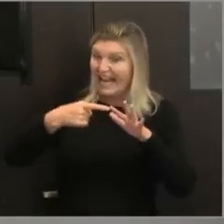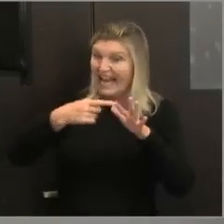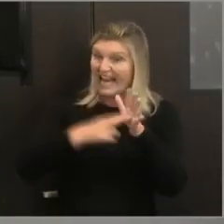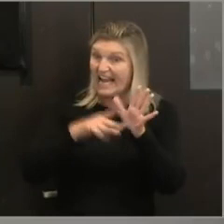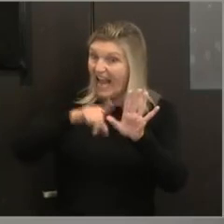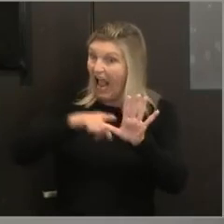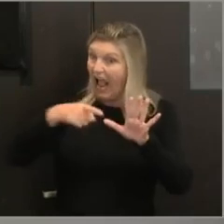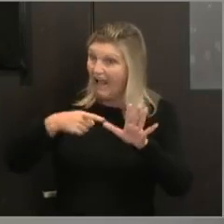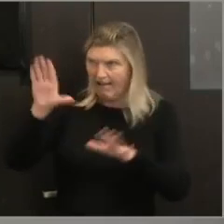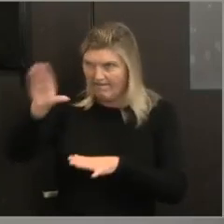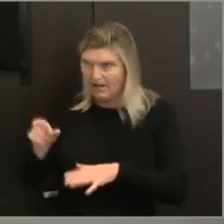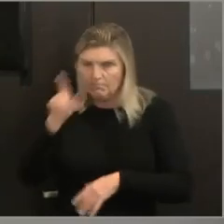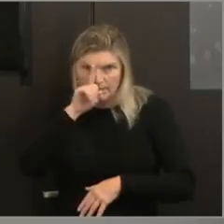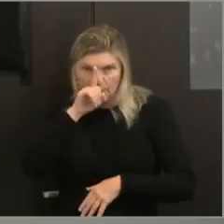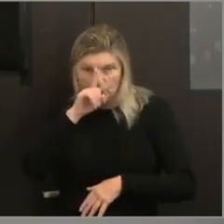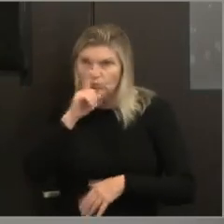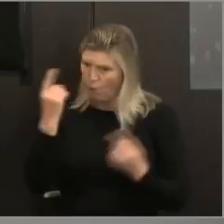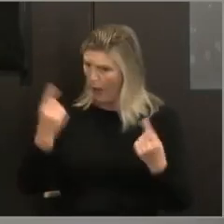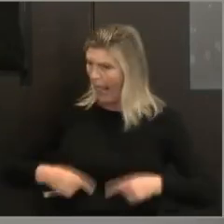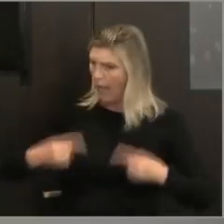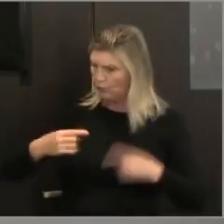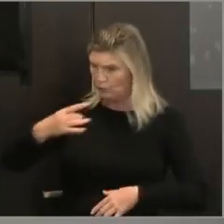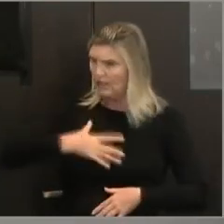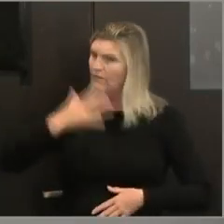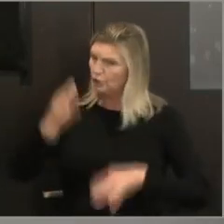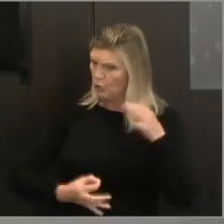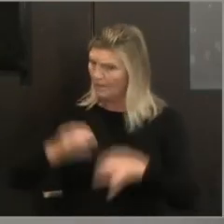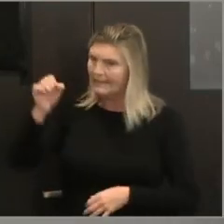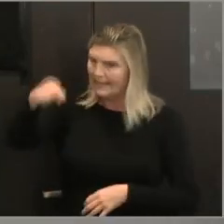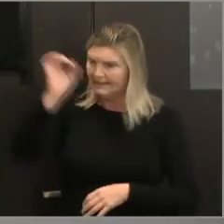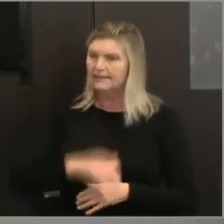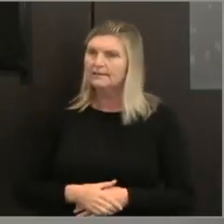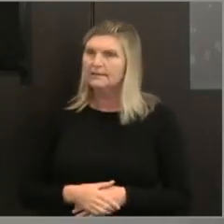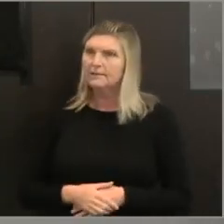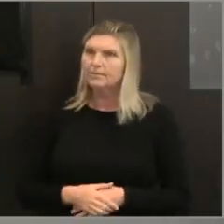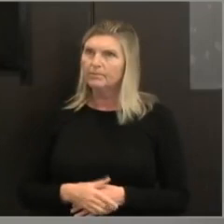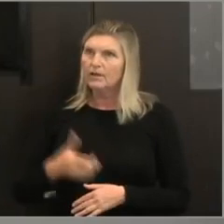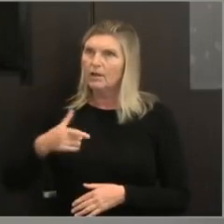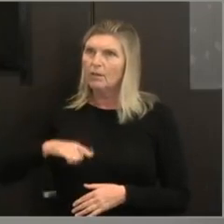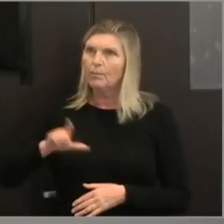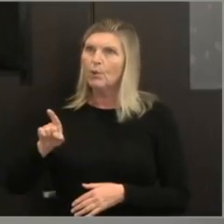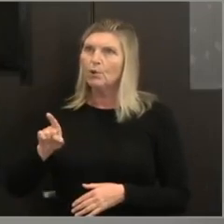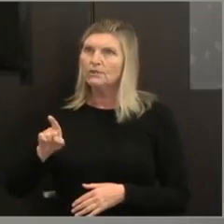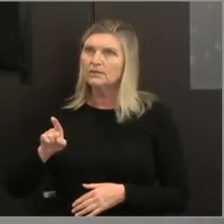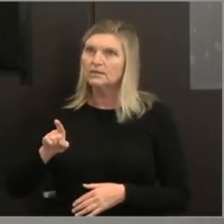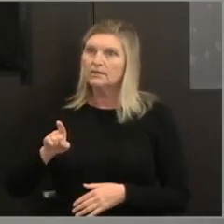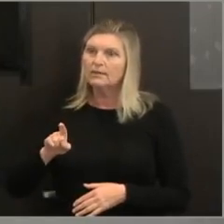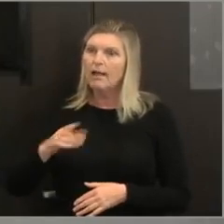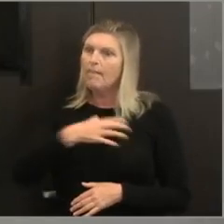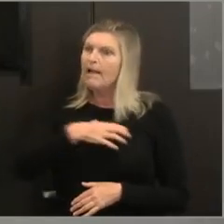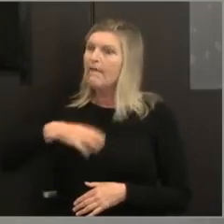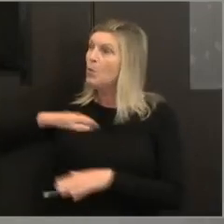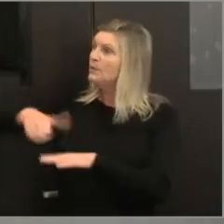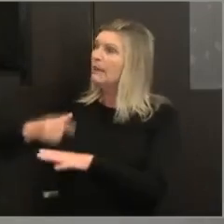entitled under that configuration to self-determination because the metropole government was in